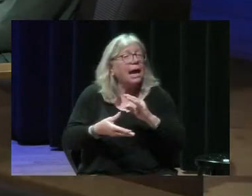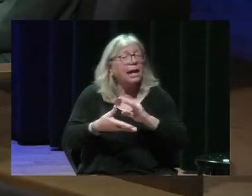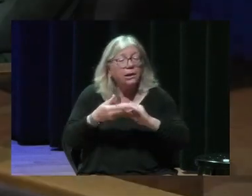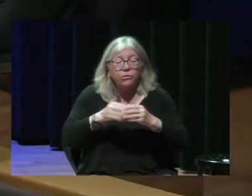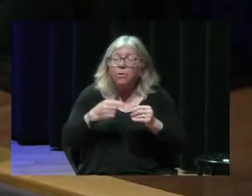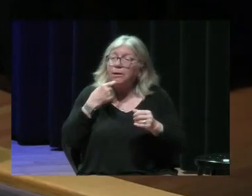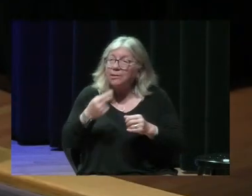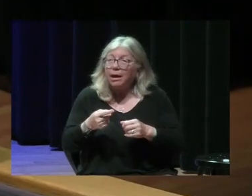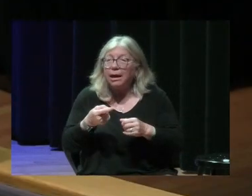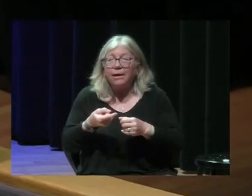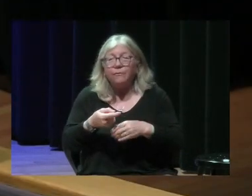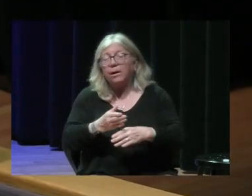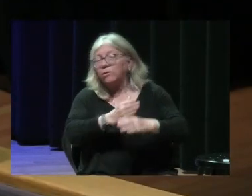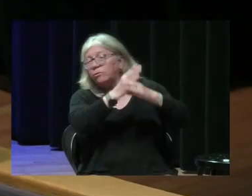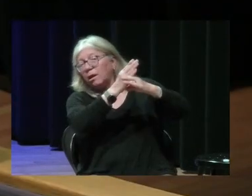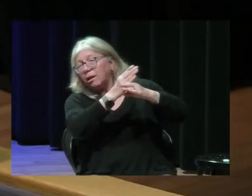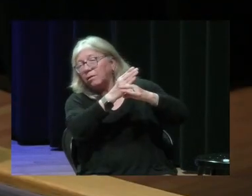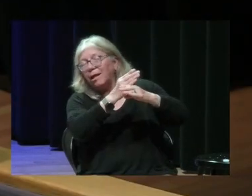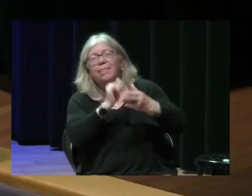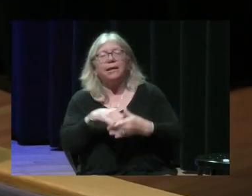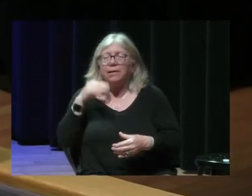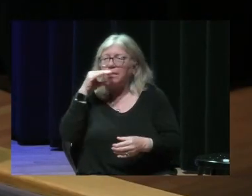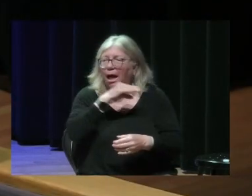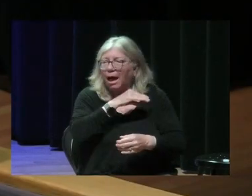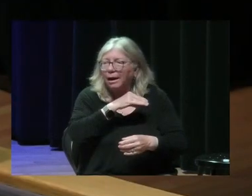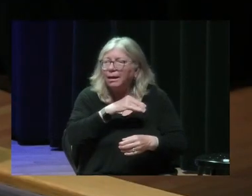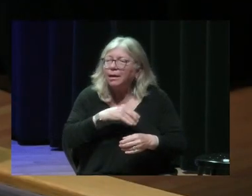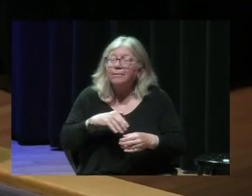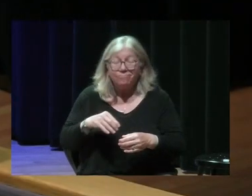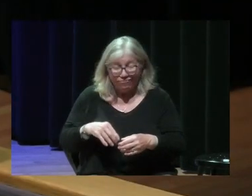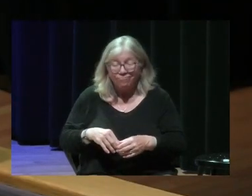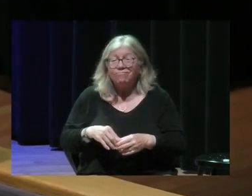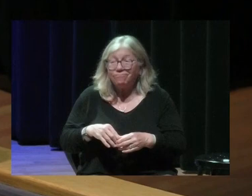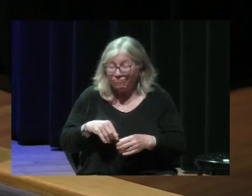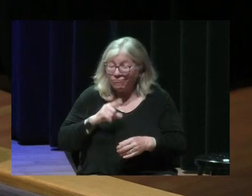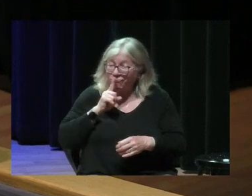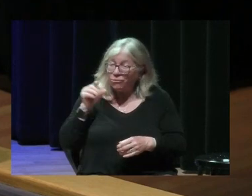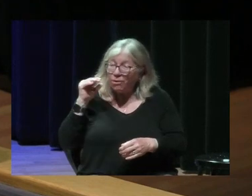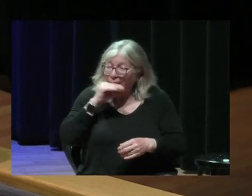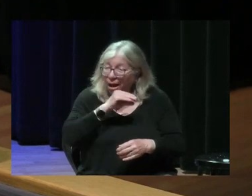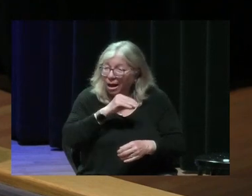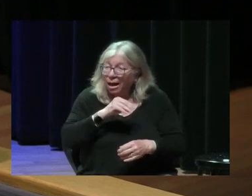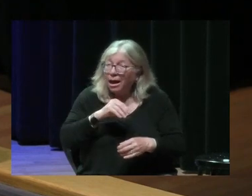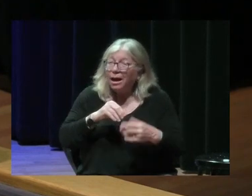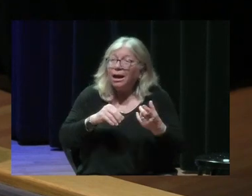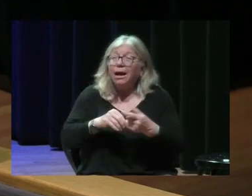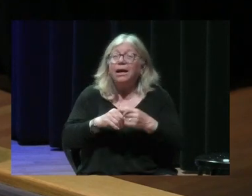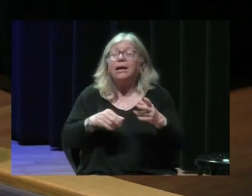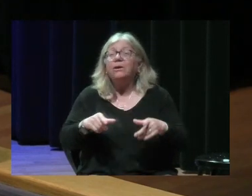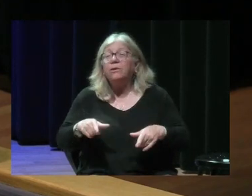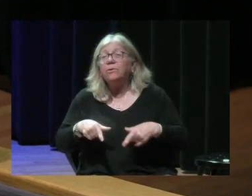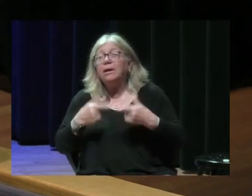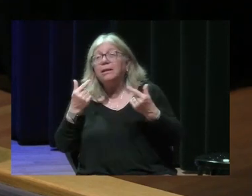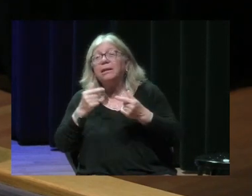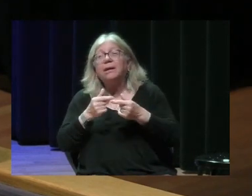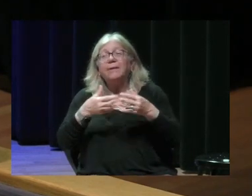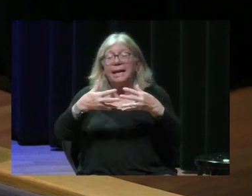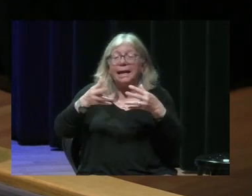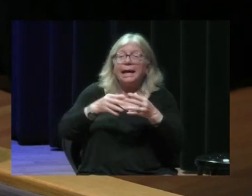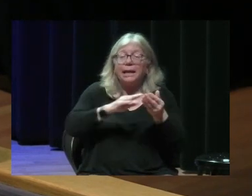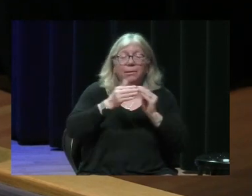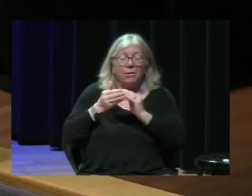ourselves that we can shut out that stuff is a lie. It is a lie. You can live in a gated community and that stuff is